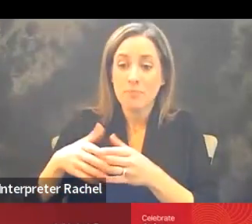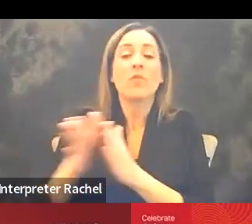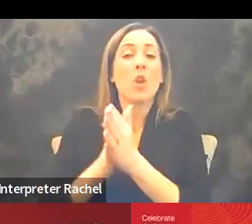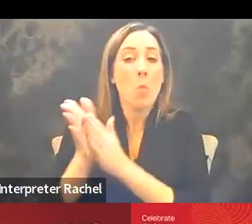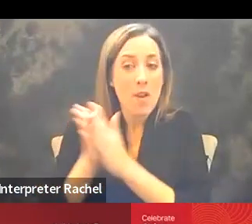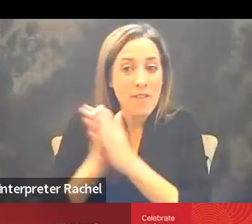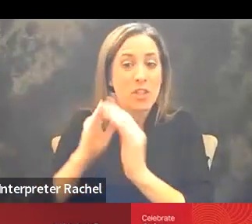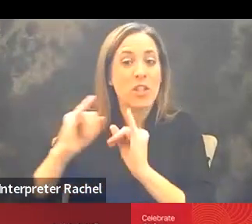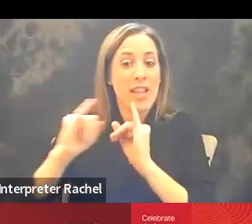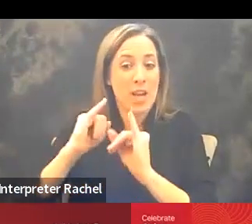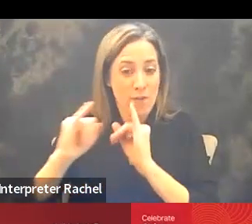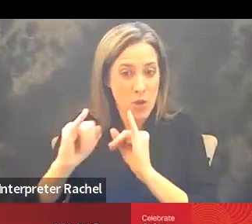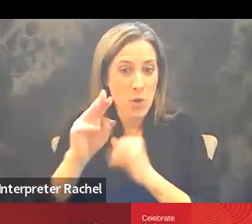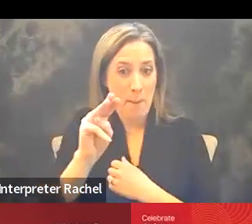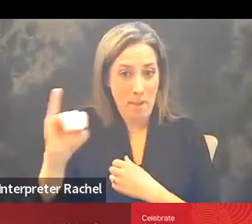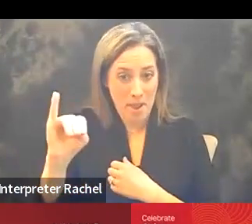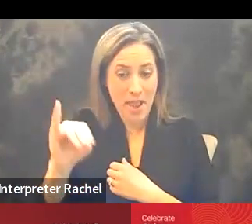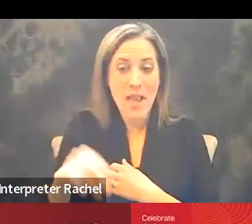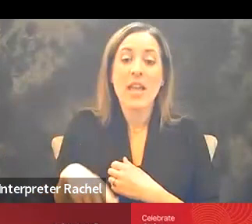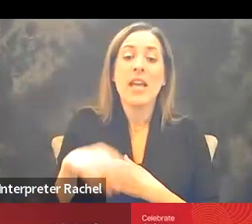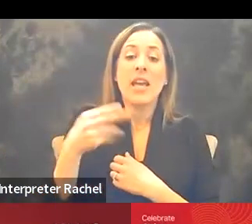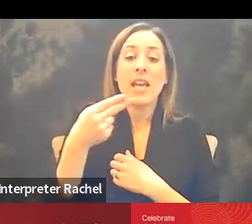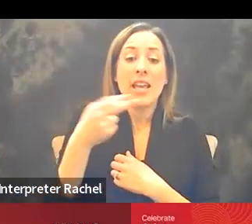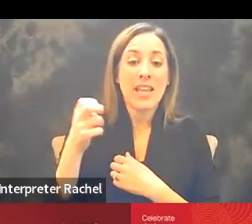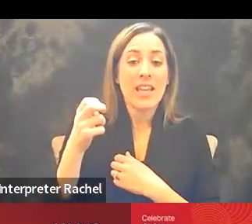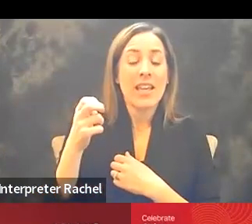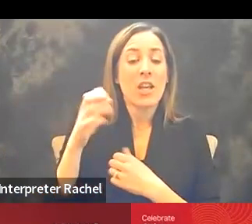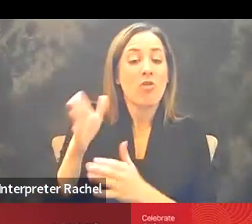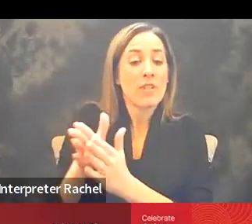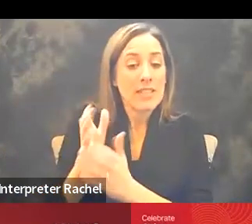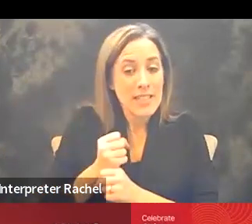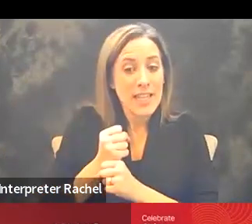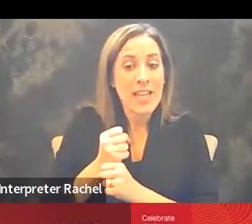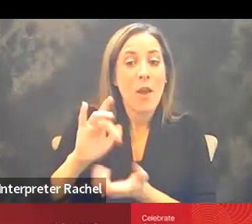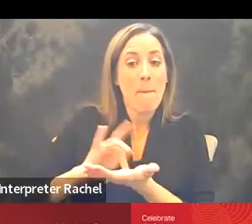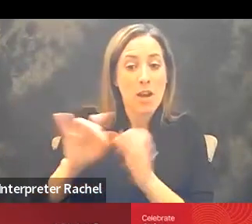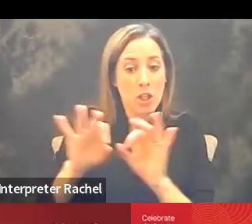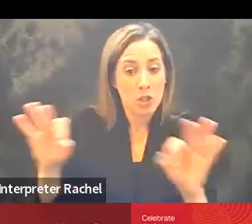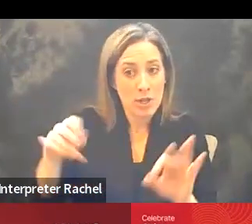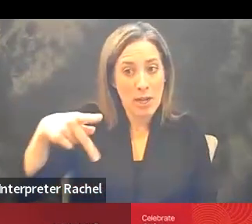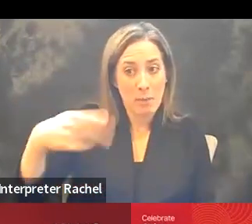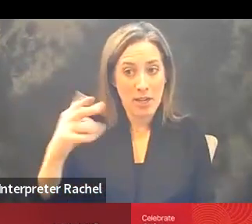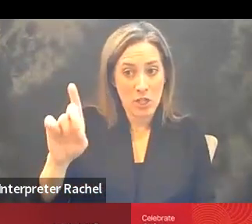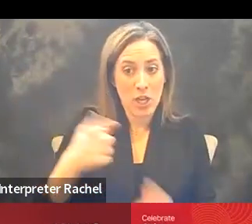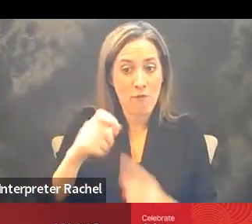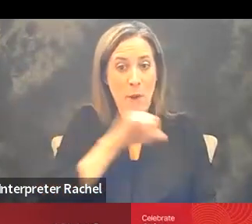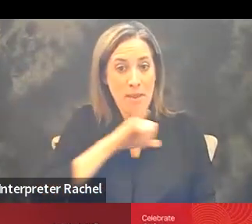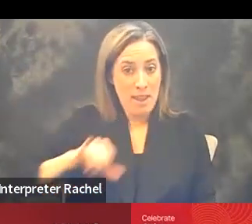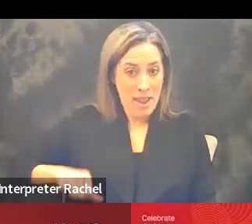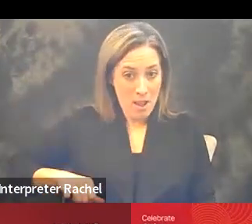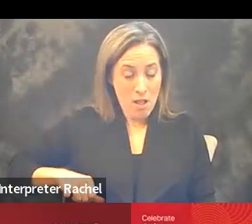motivational interviewing. Dr. Scales received his medical degree and PhD from Yale